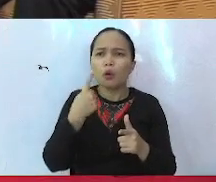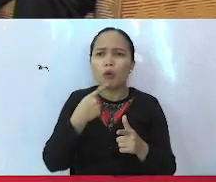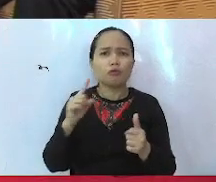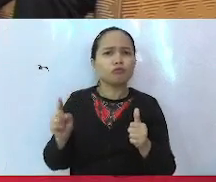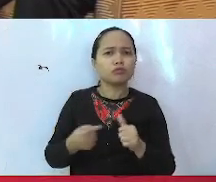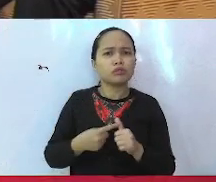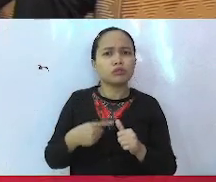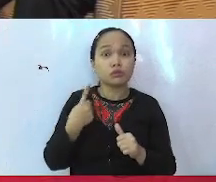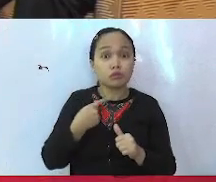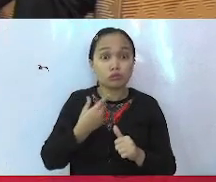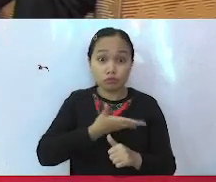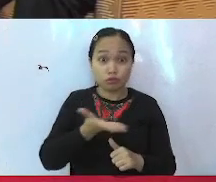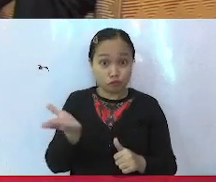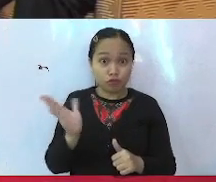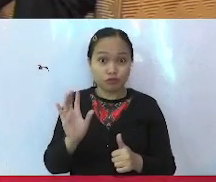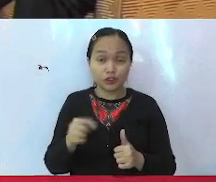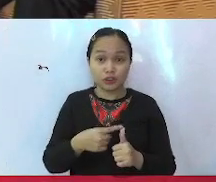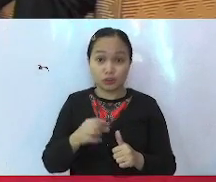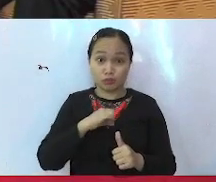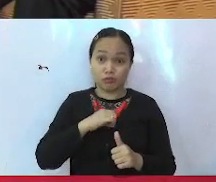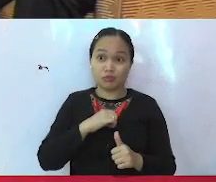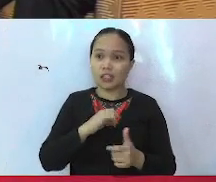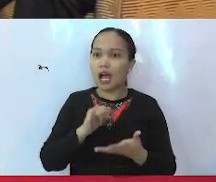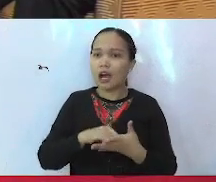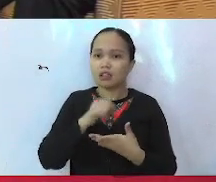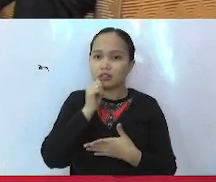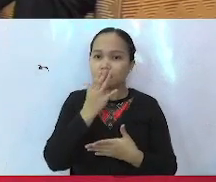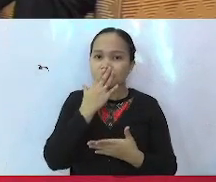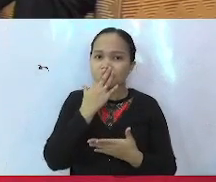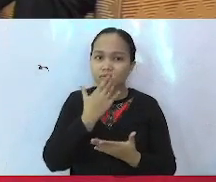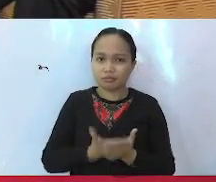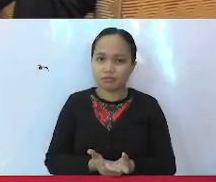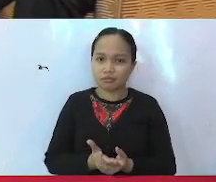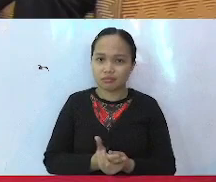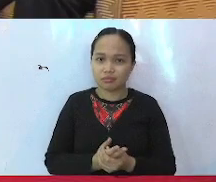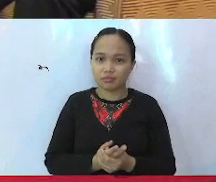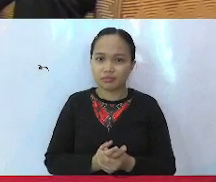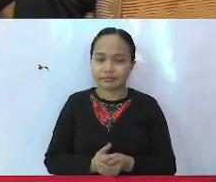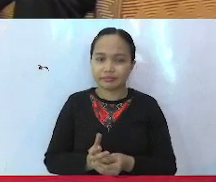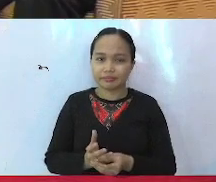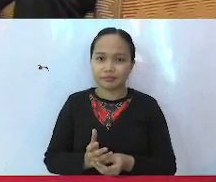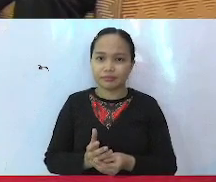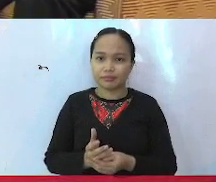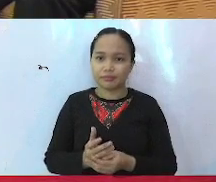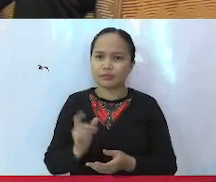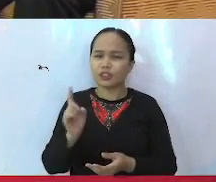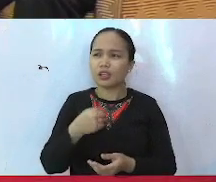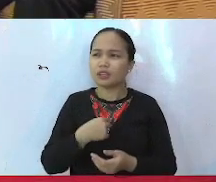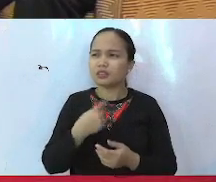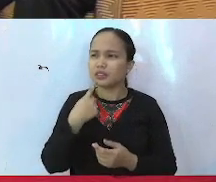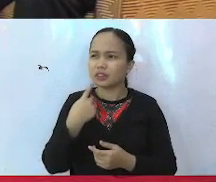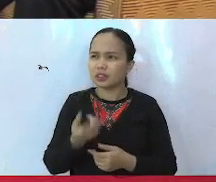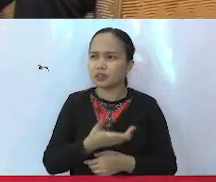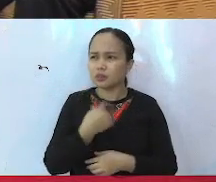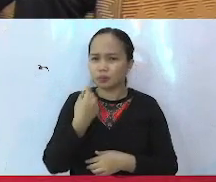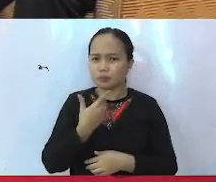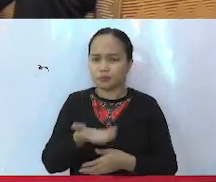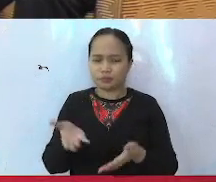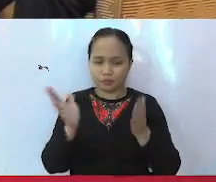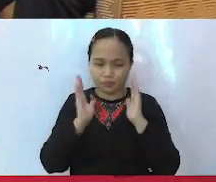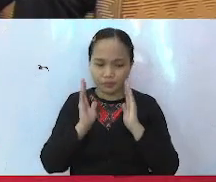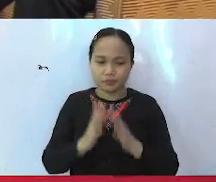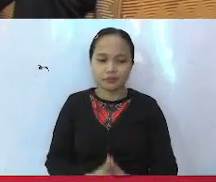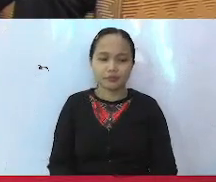Yeah. You do. Yeah. And that's not good. That's right. That's not good. That's right. Amen. You know, I want to tell you young people something. Listen to me real fast,